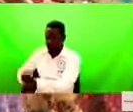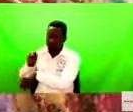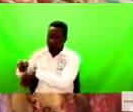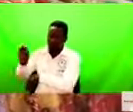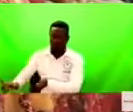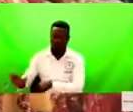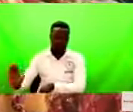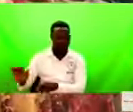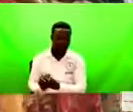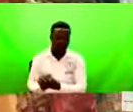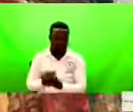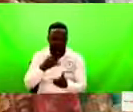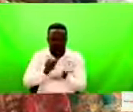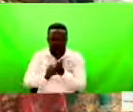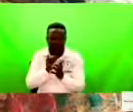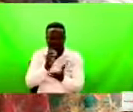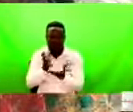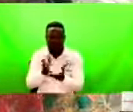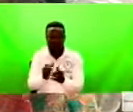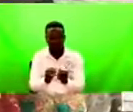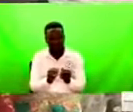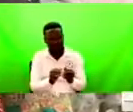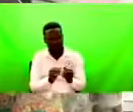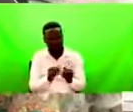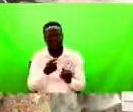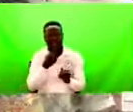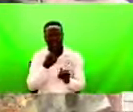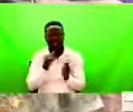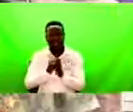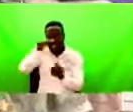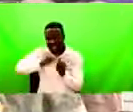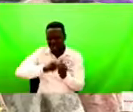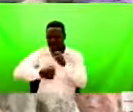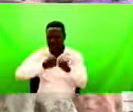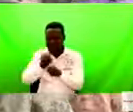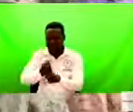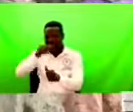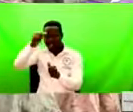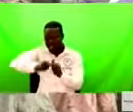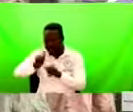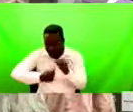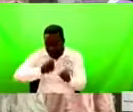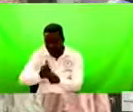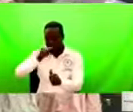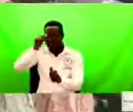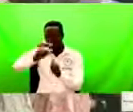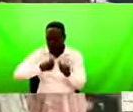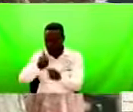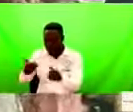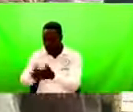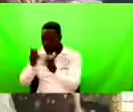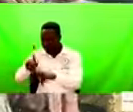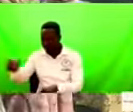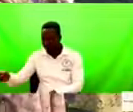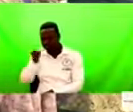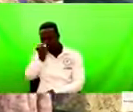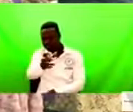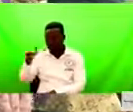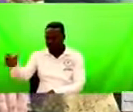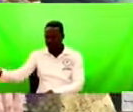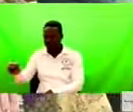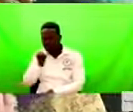to avoid a situation where we come here every year to be inducting people. So we shall limit